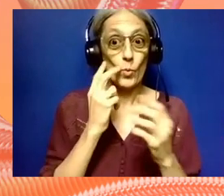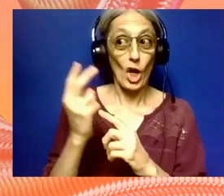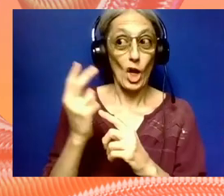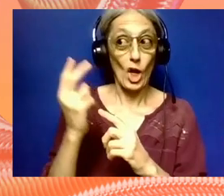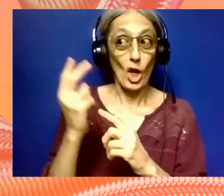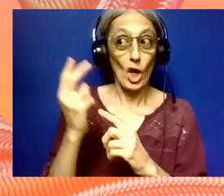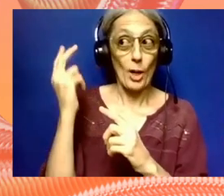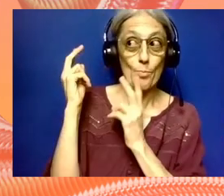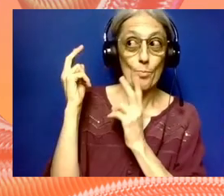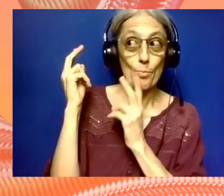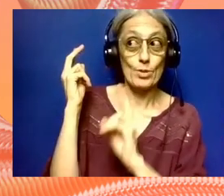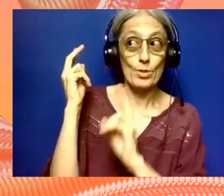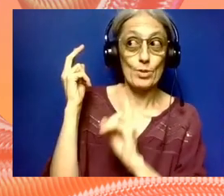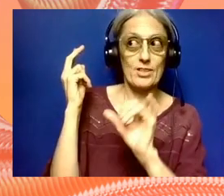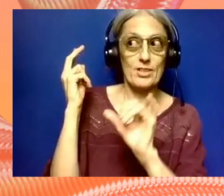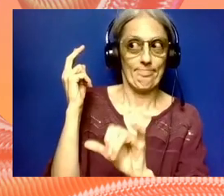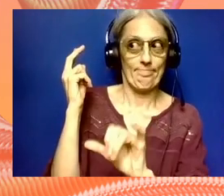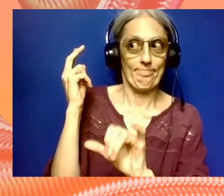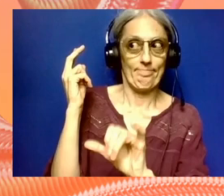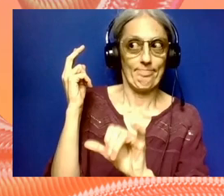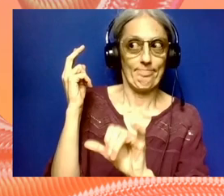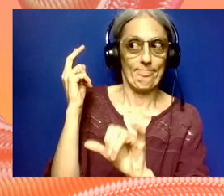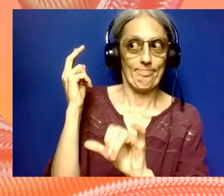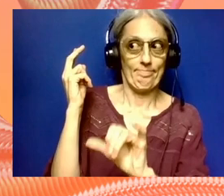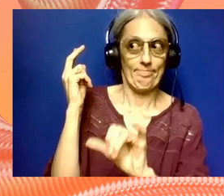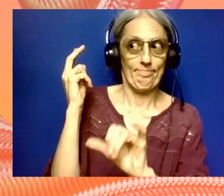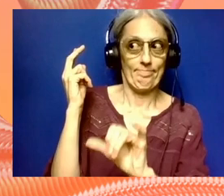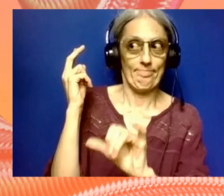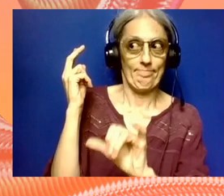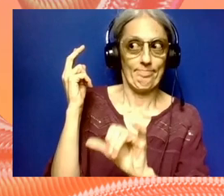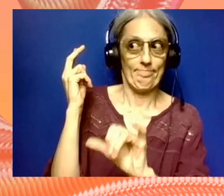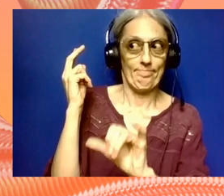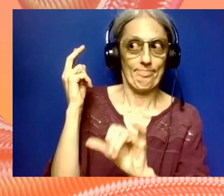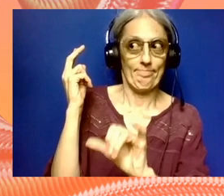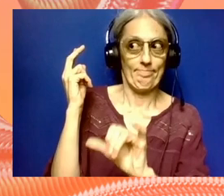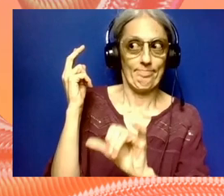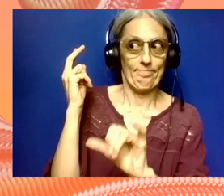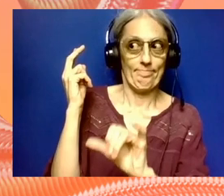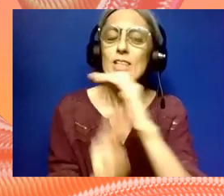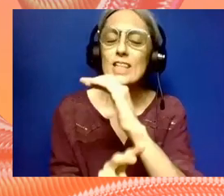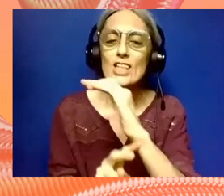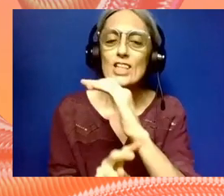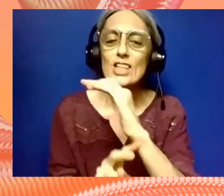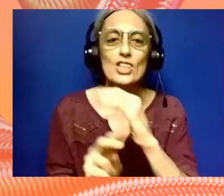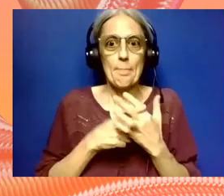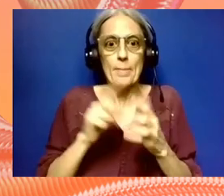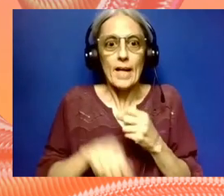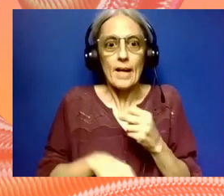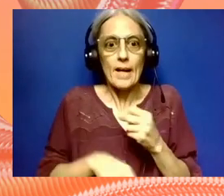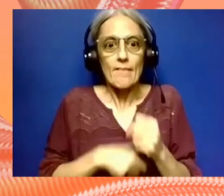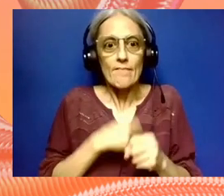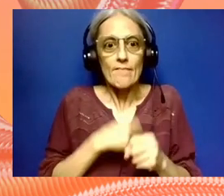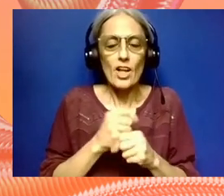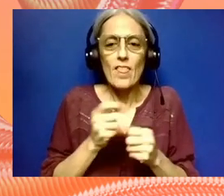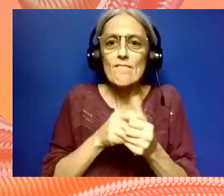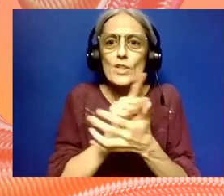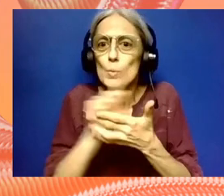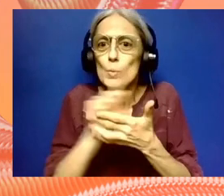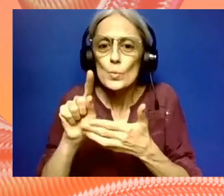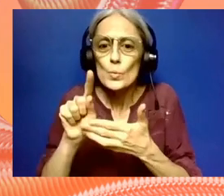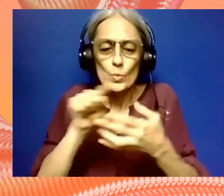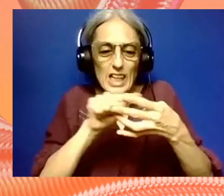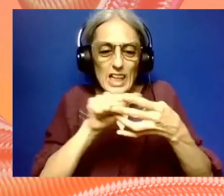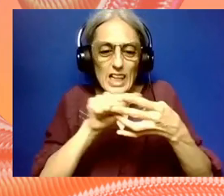one of the main signatures of the year that started at the beginning of the year, like right at the top of the first week of January, was